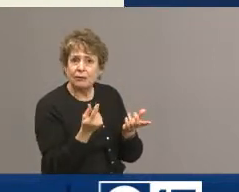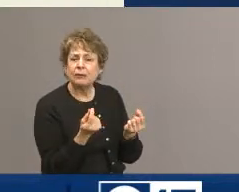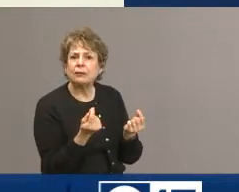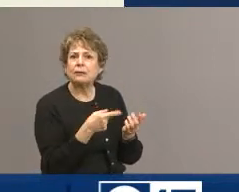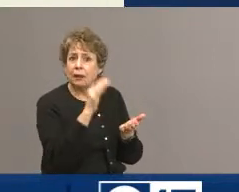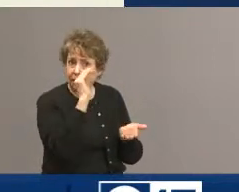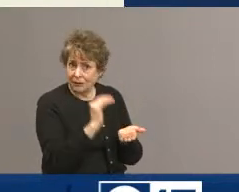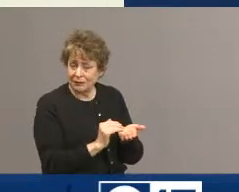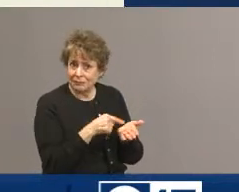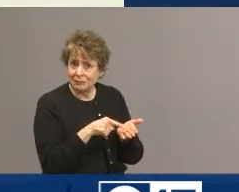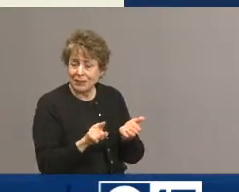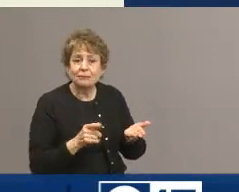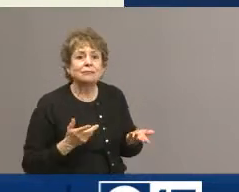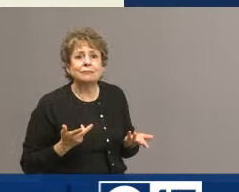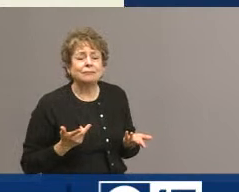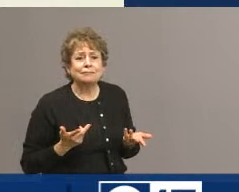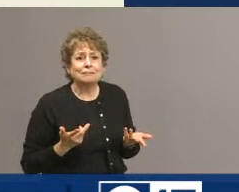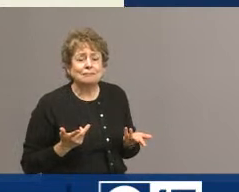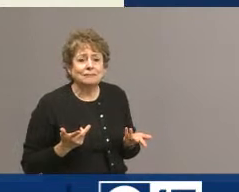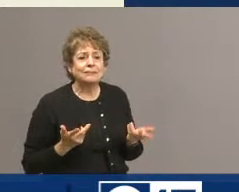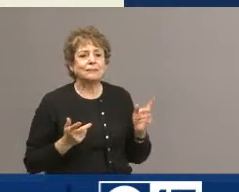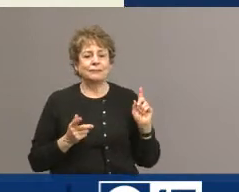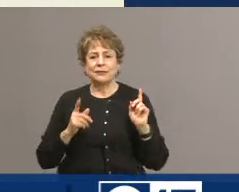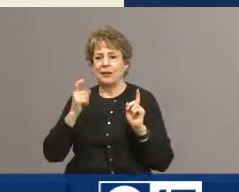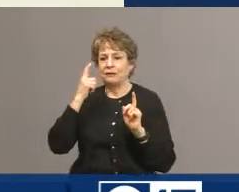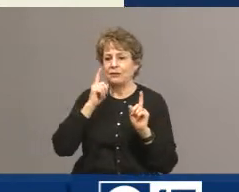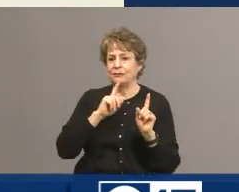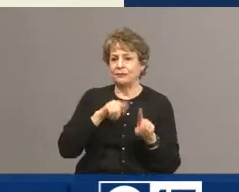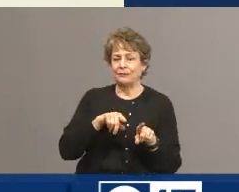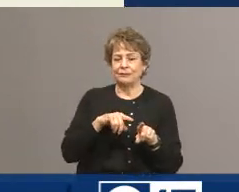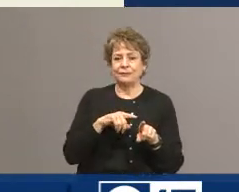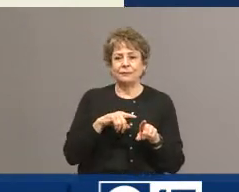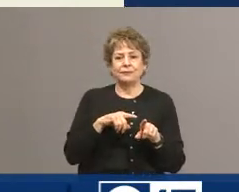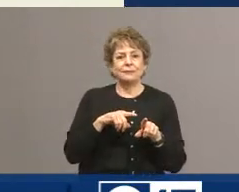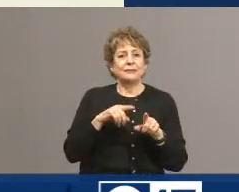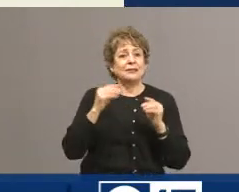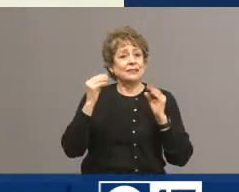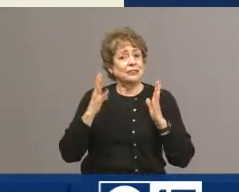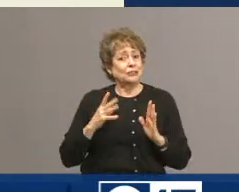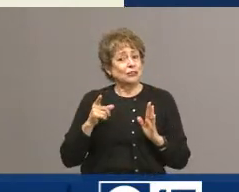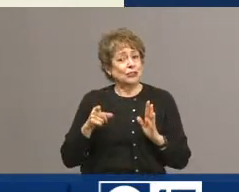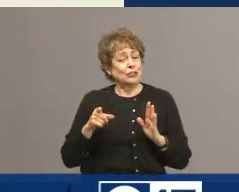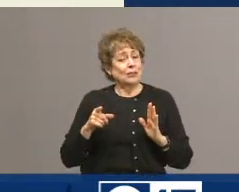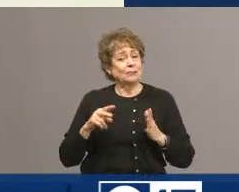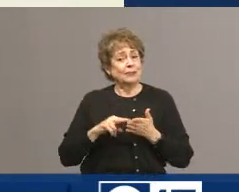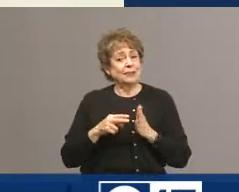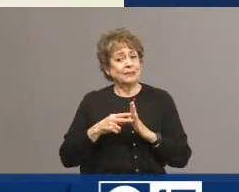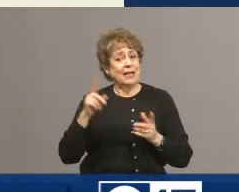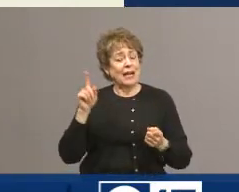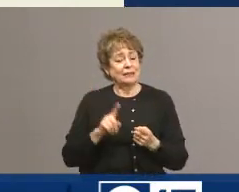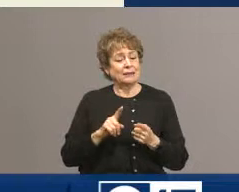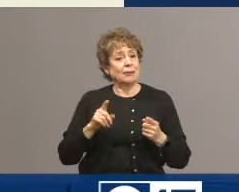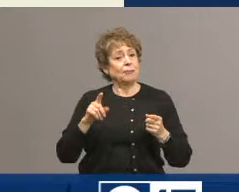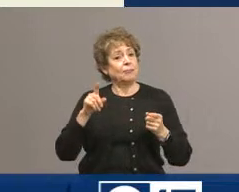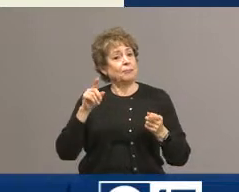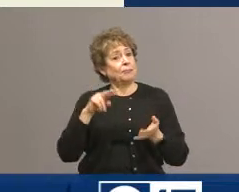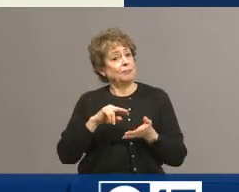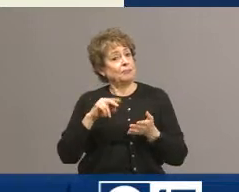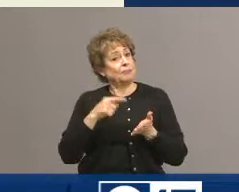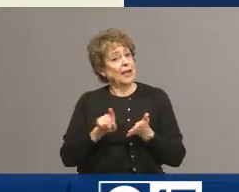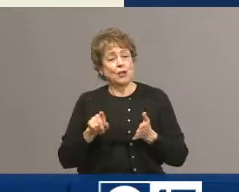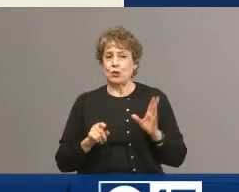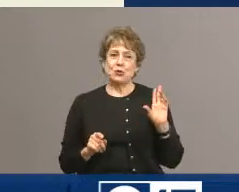that mean for teachers? It's not going to mean less pay. Our objective here, of course, is